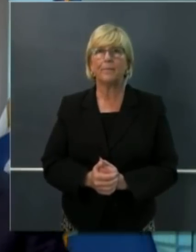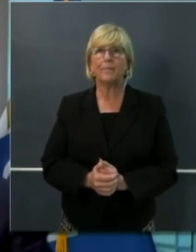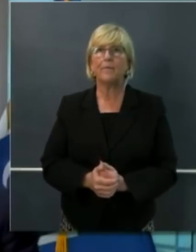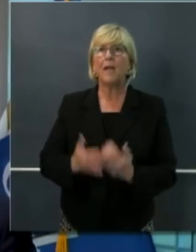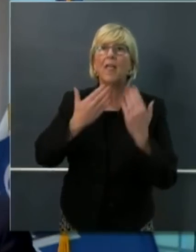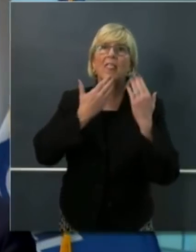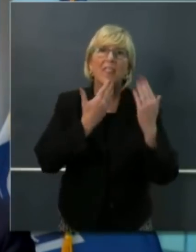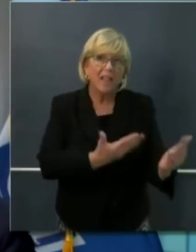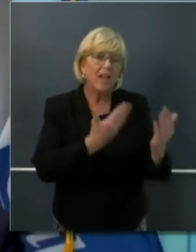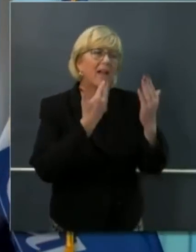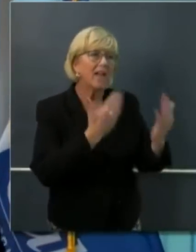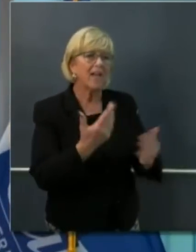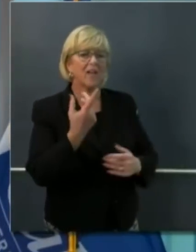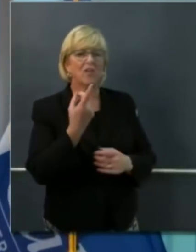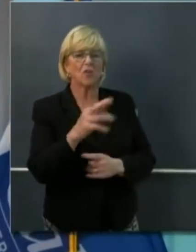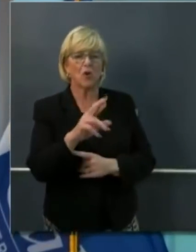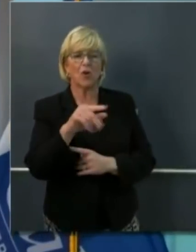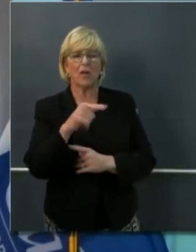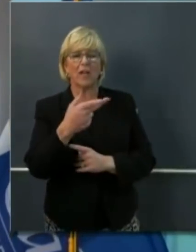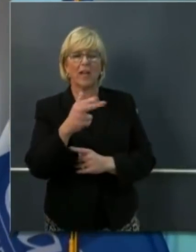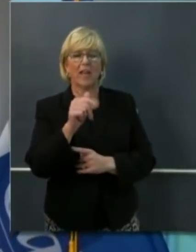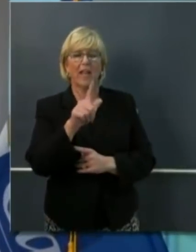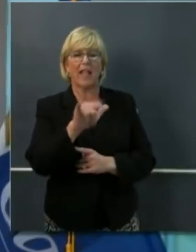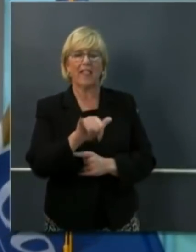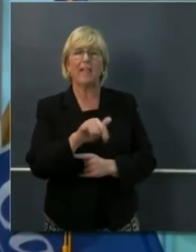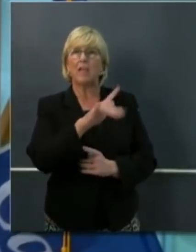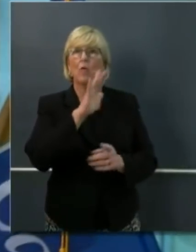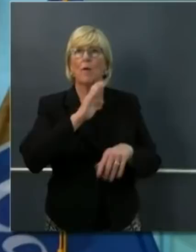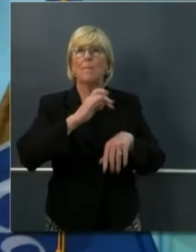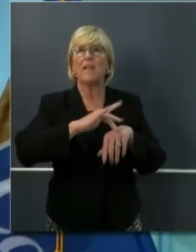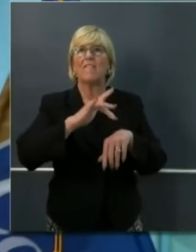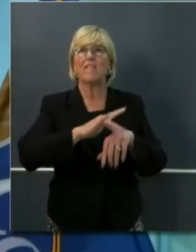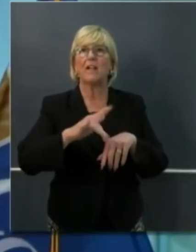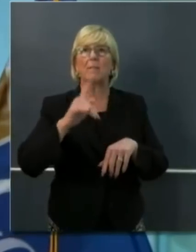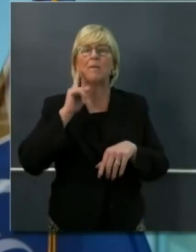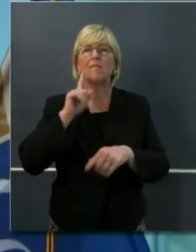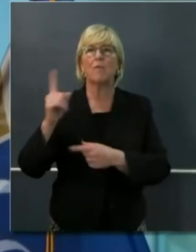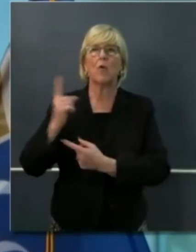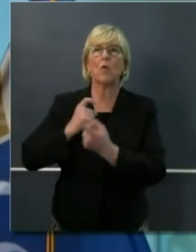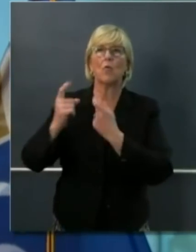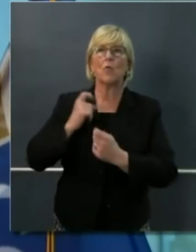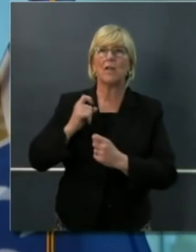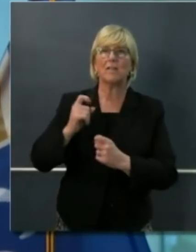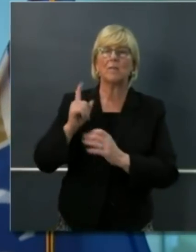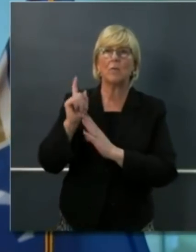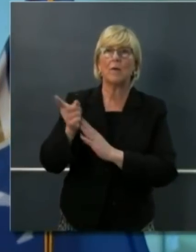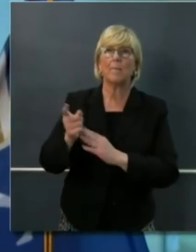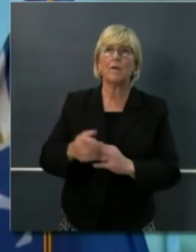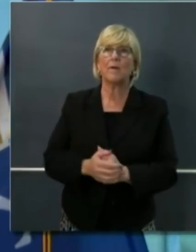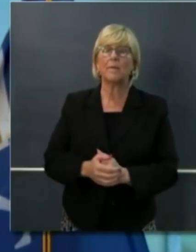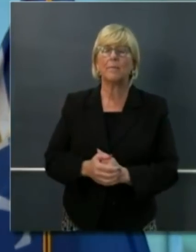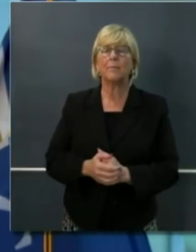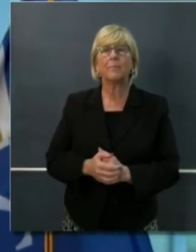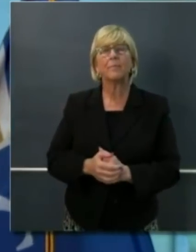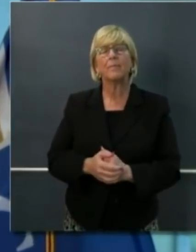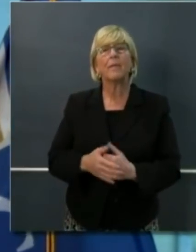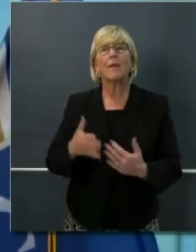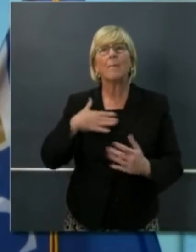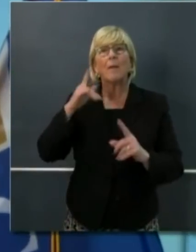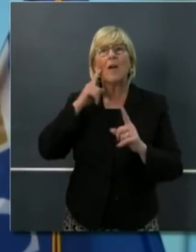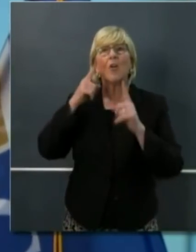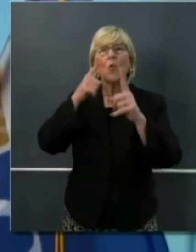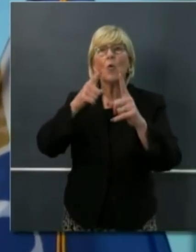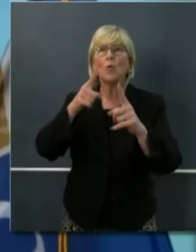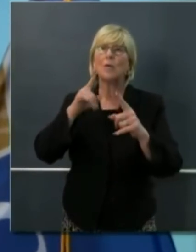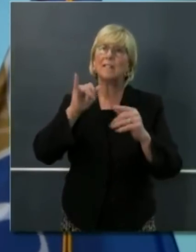Thank you, Doctor. And of course, Dr. Galley is available for questions, as am I in a moment. But stability is the operative word. The